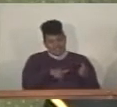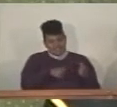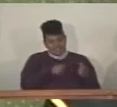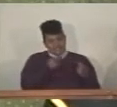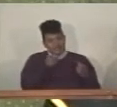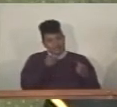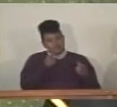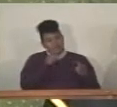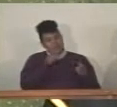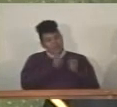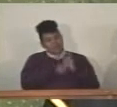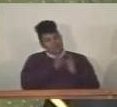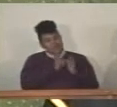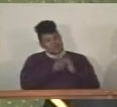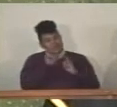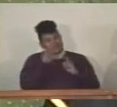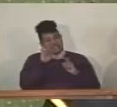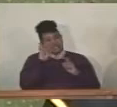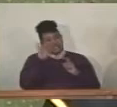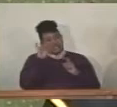Mr. President, I